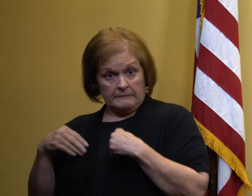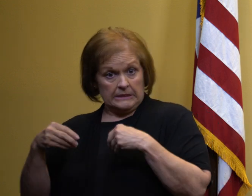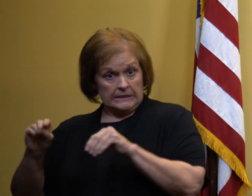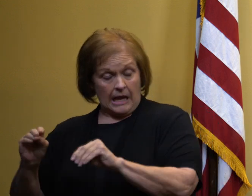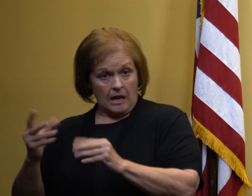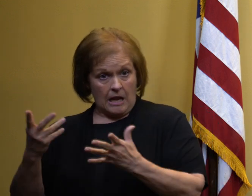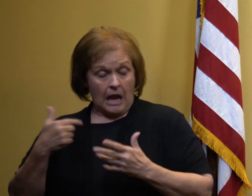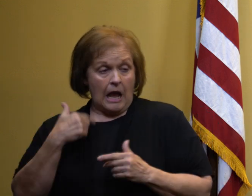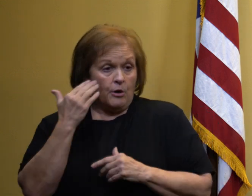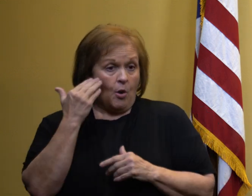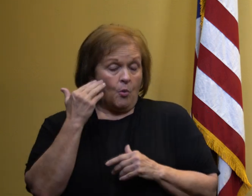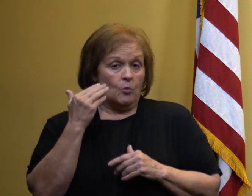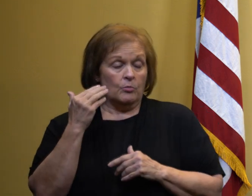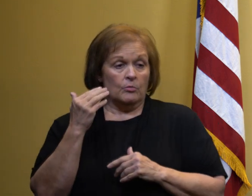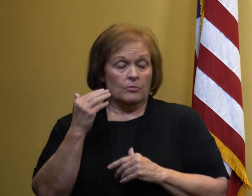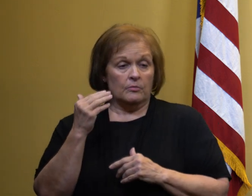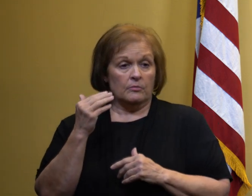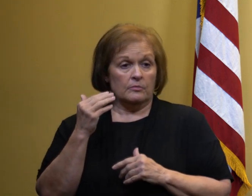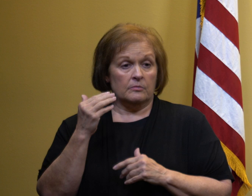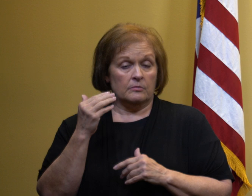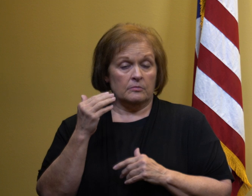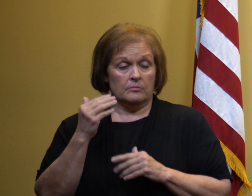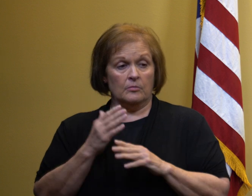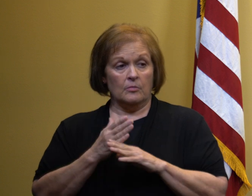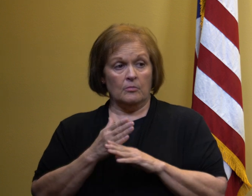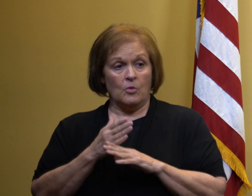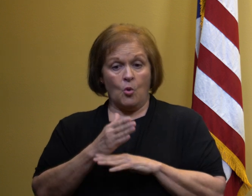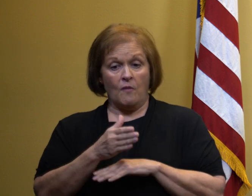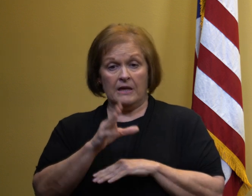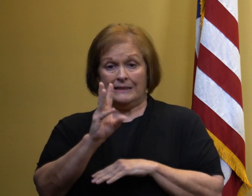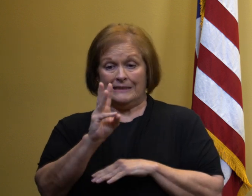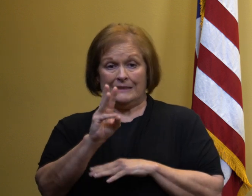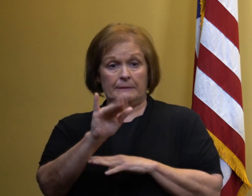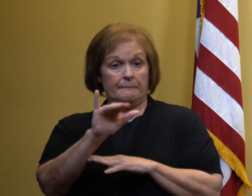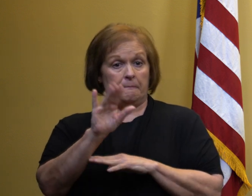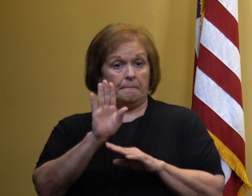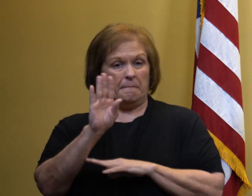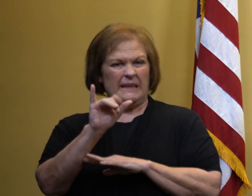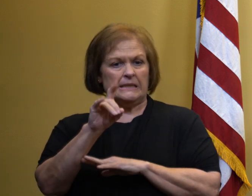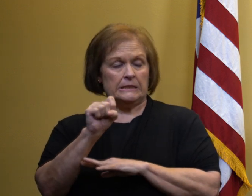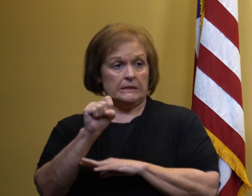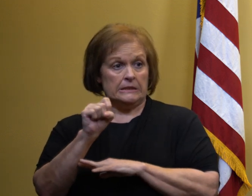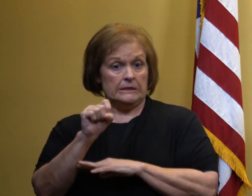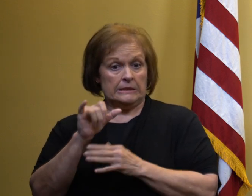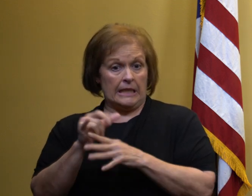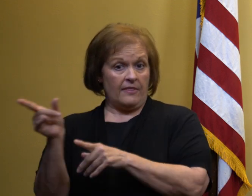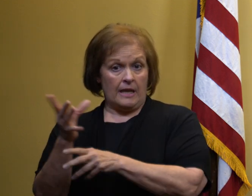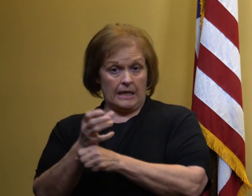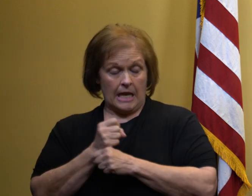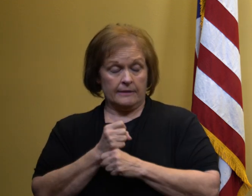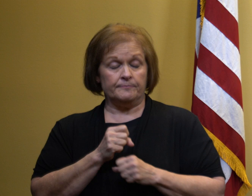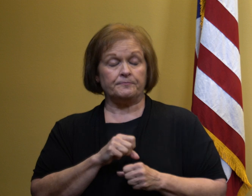I know that over 6 bids were received, or respondents were received, and out of